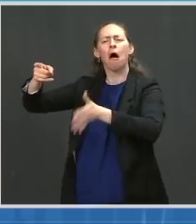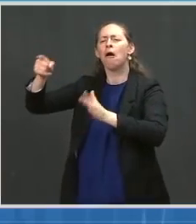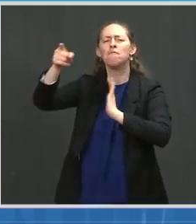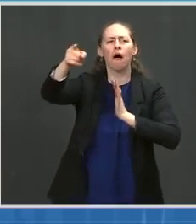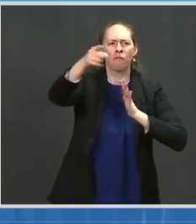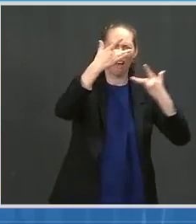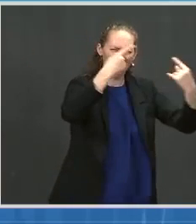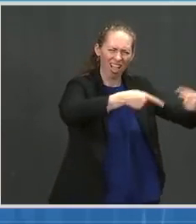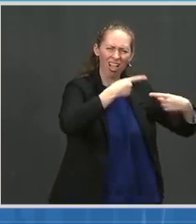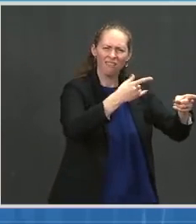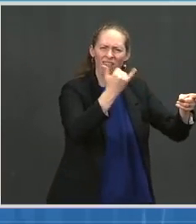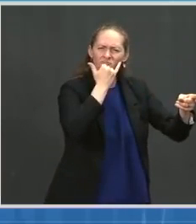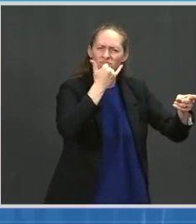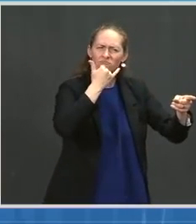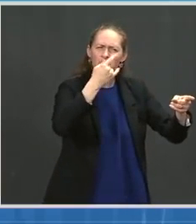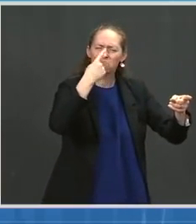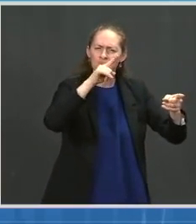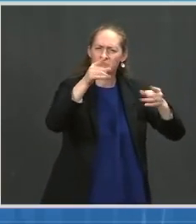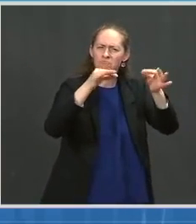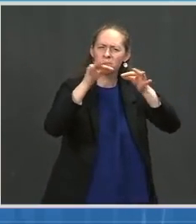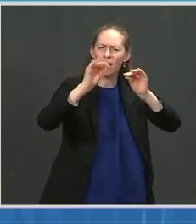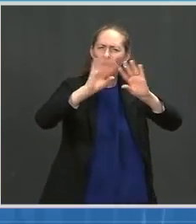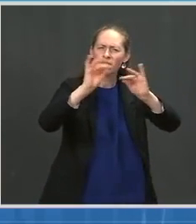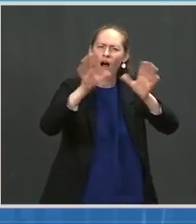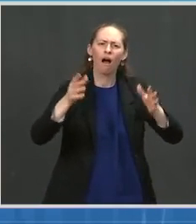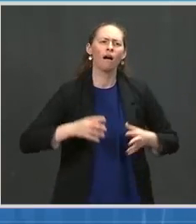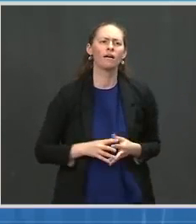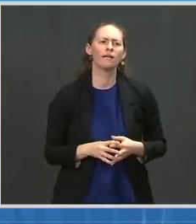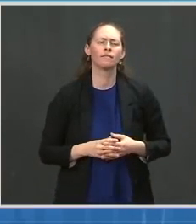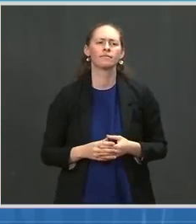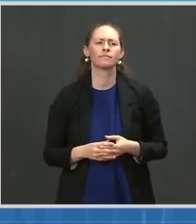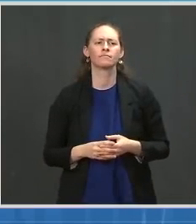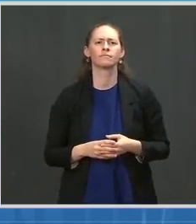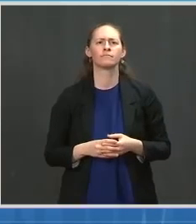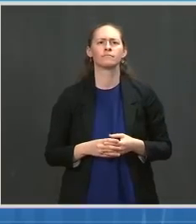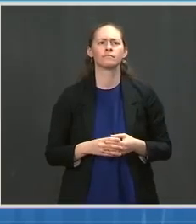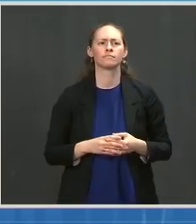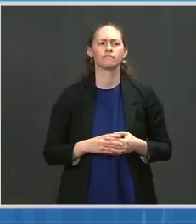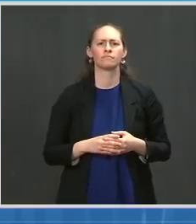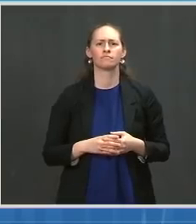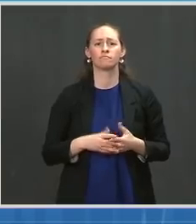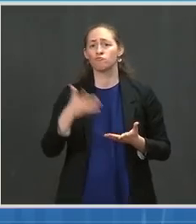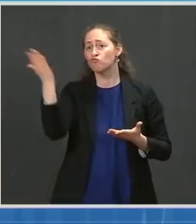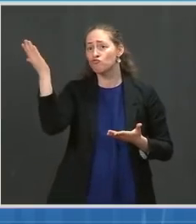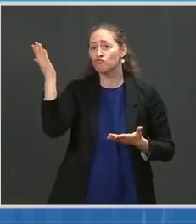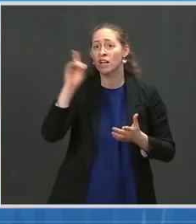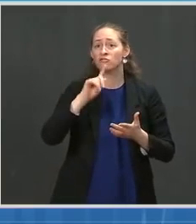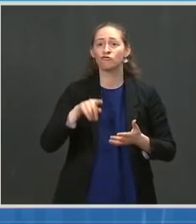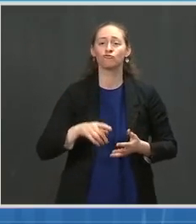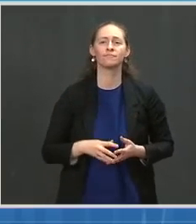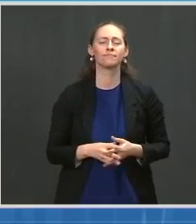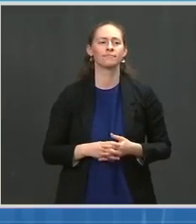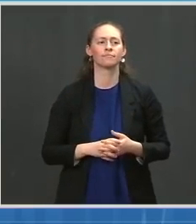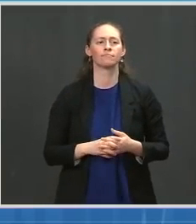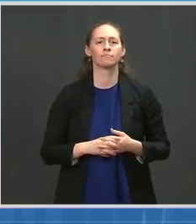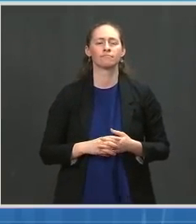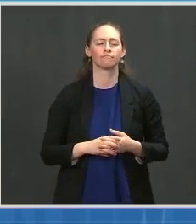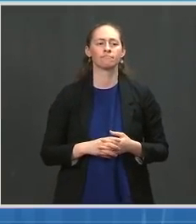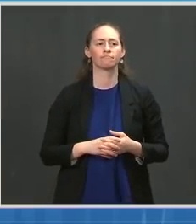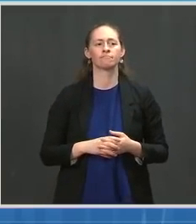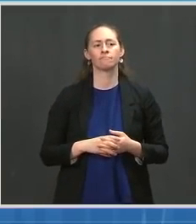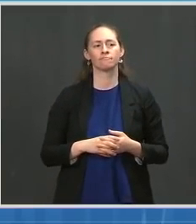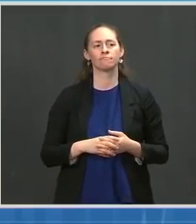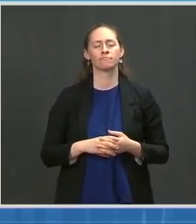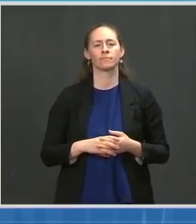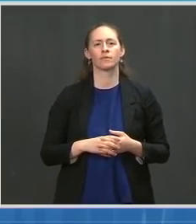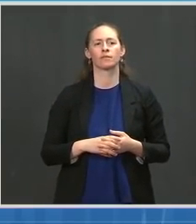So let's go to Dr. Fauci on the first question of breakthrough cases. Yeah, Caitlin,